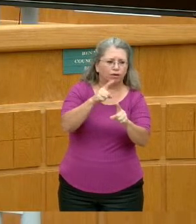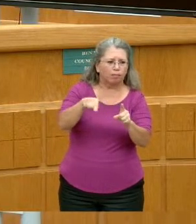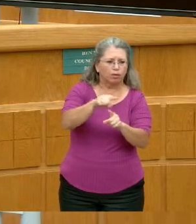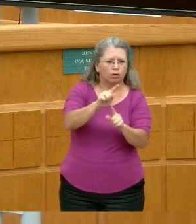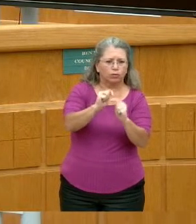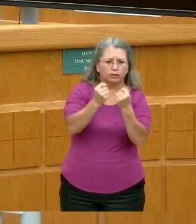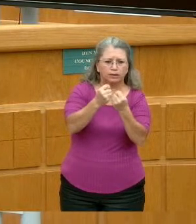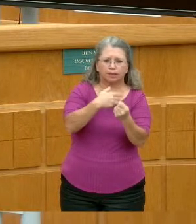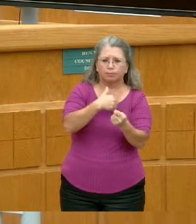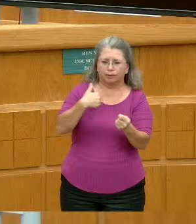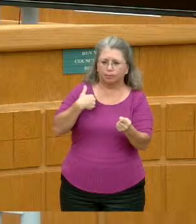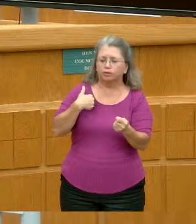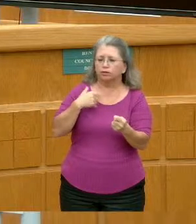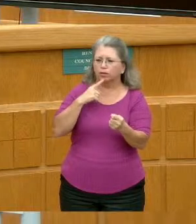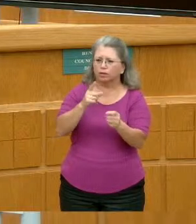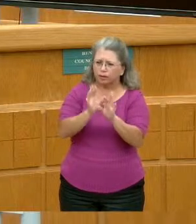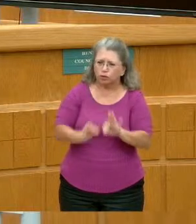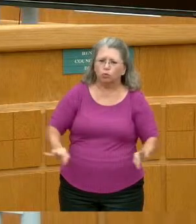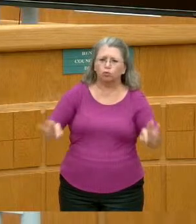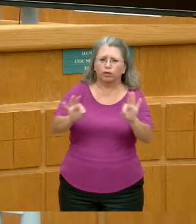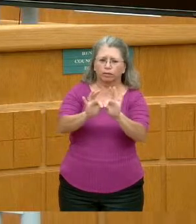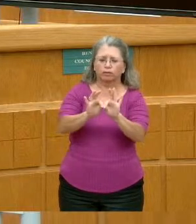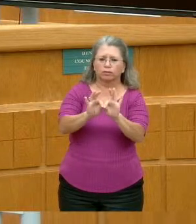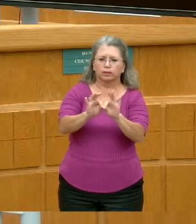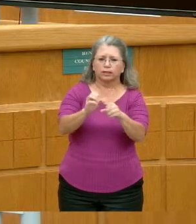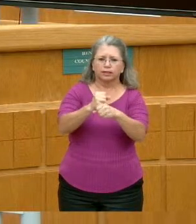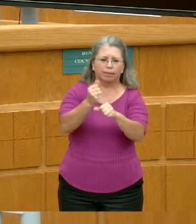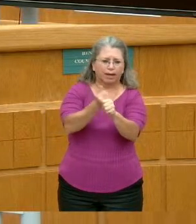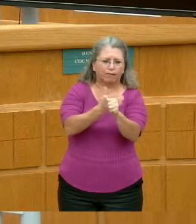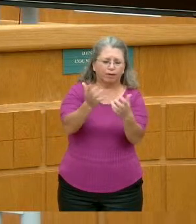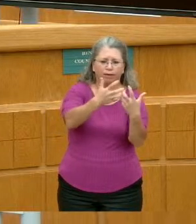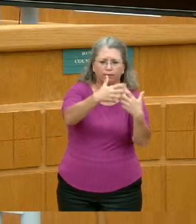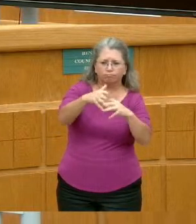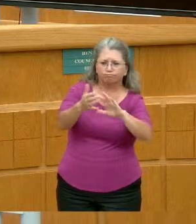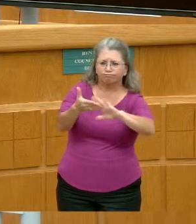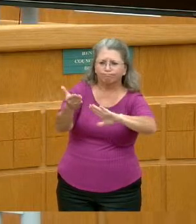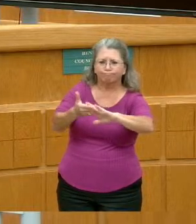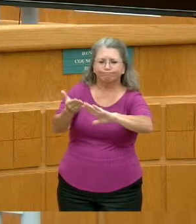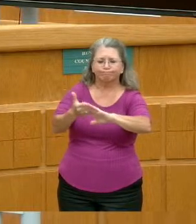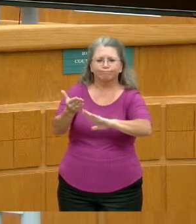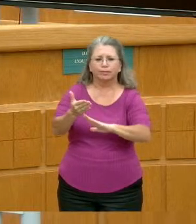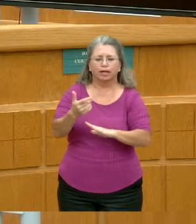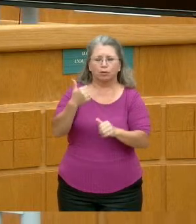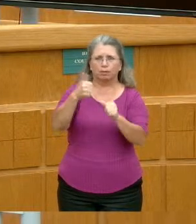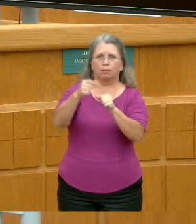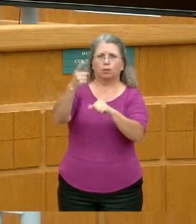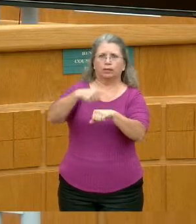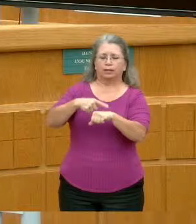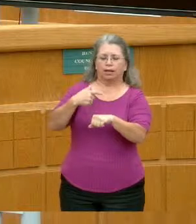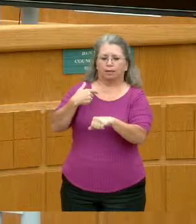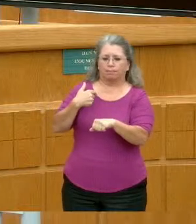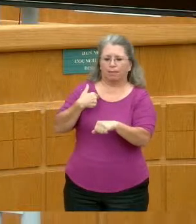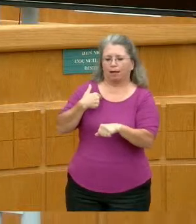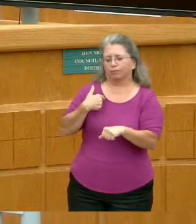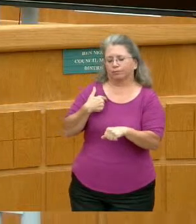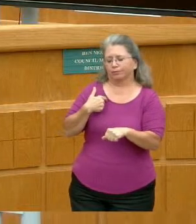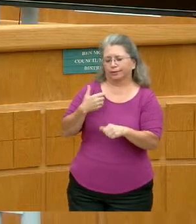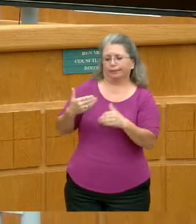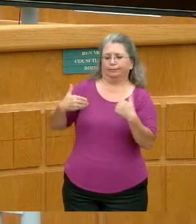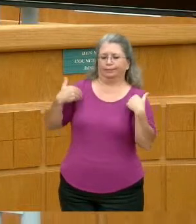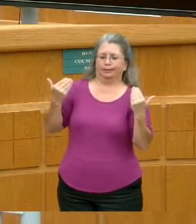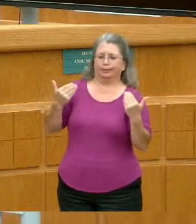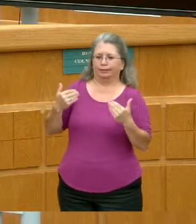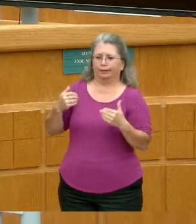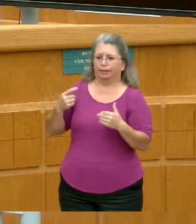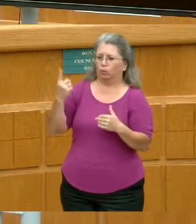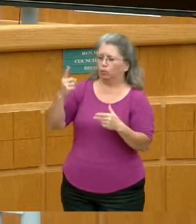making it operate. I'm reminded of one time I was on rounds and a resident very arrogantly looked at me and said, well, why are you